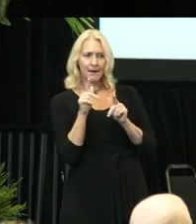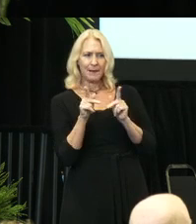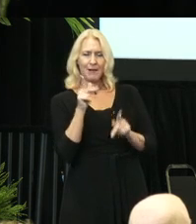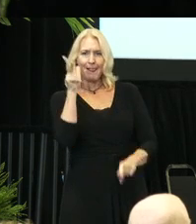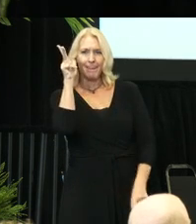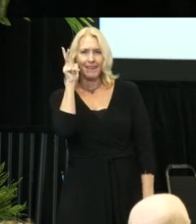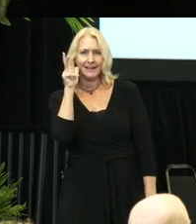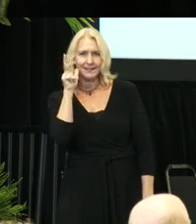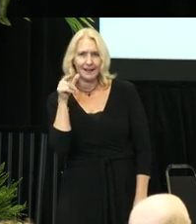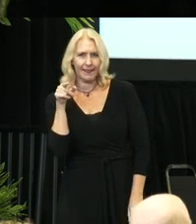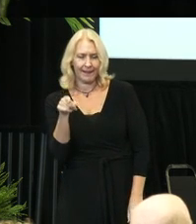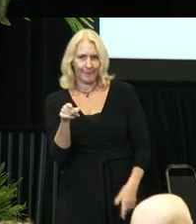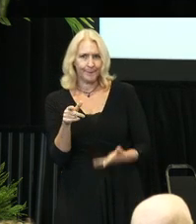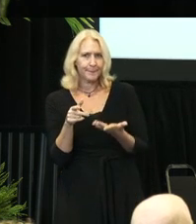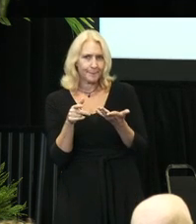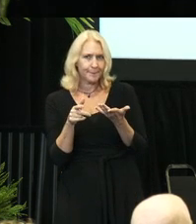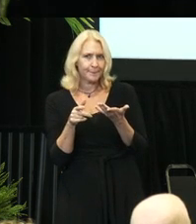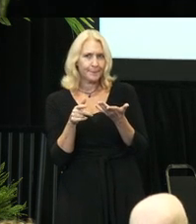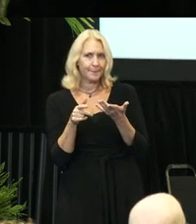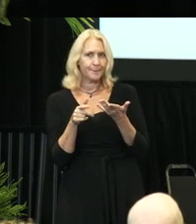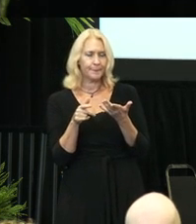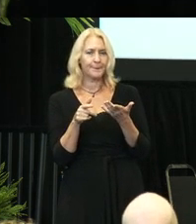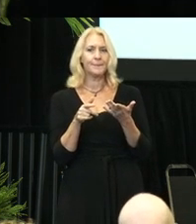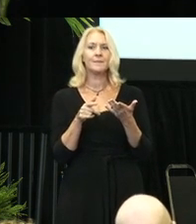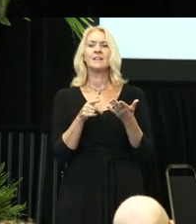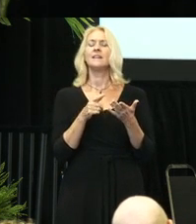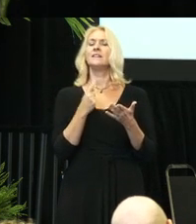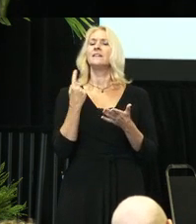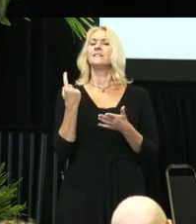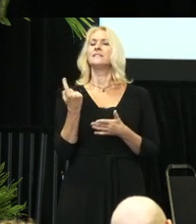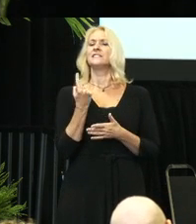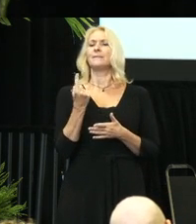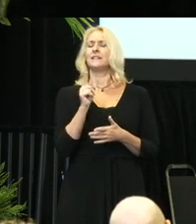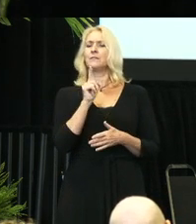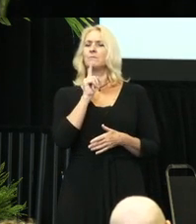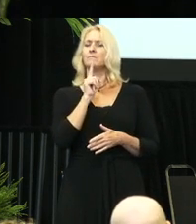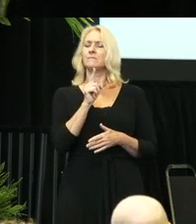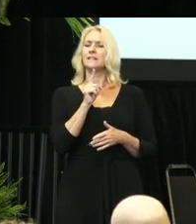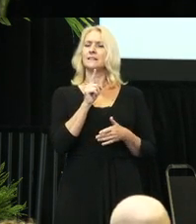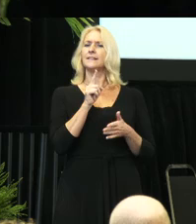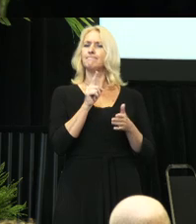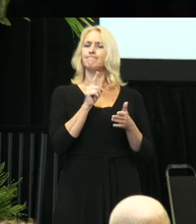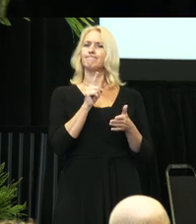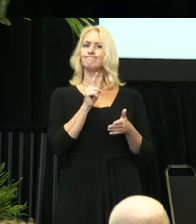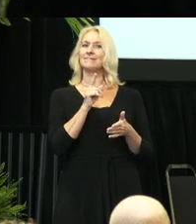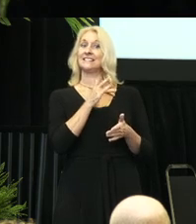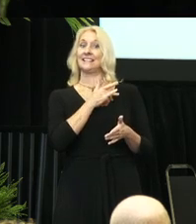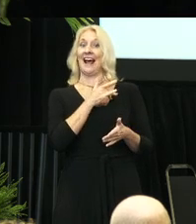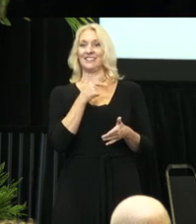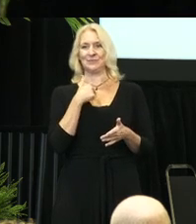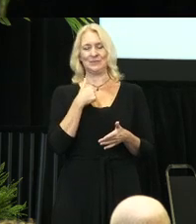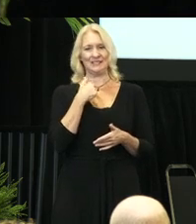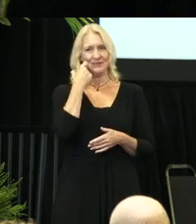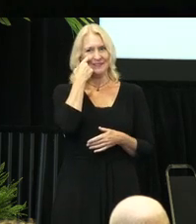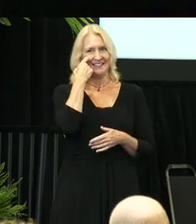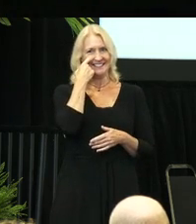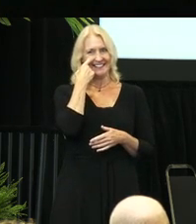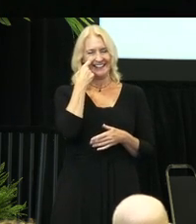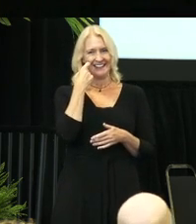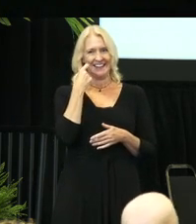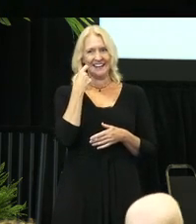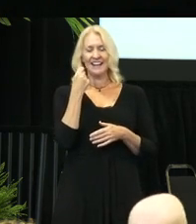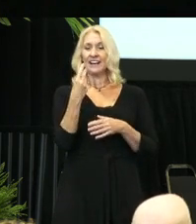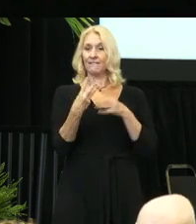with what they have to say. And something that really marked me was I had the good fortune of a couple years ago at our National